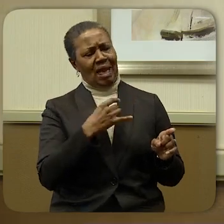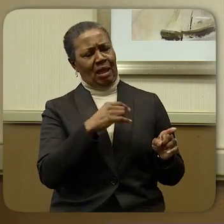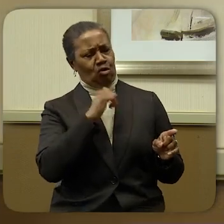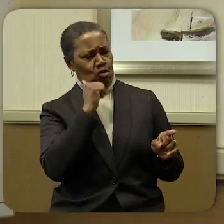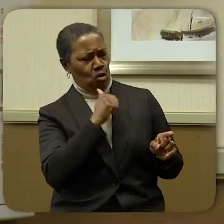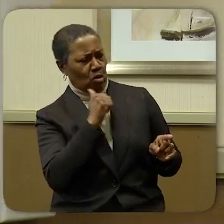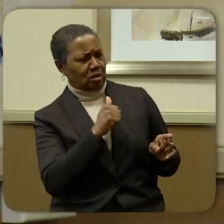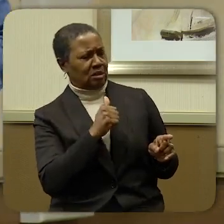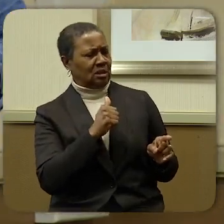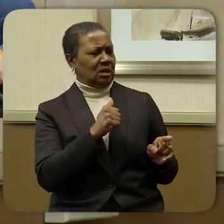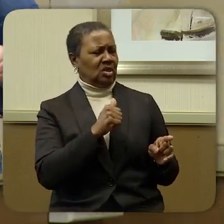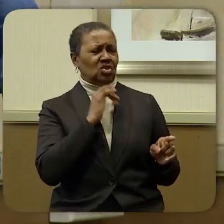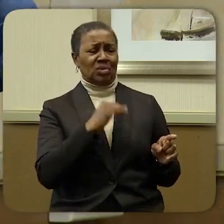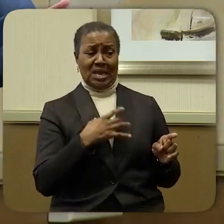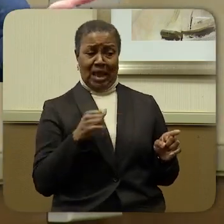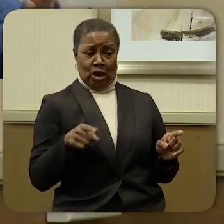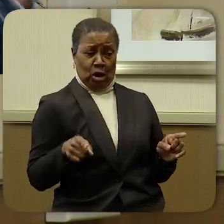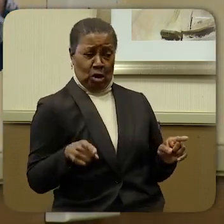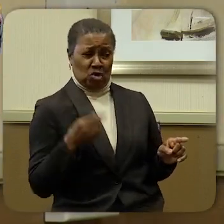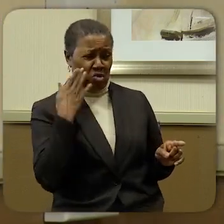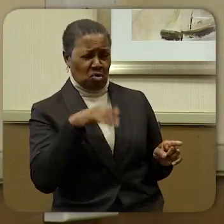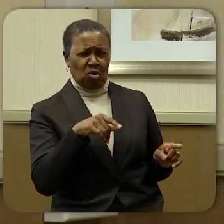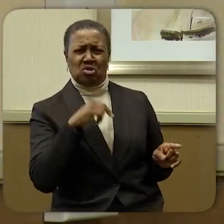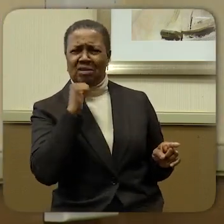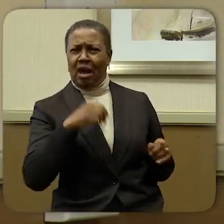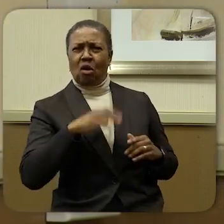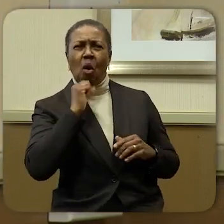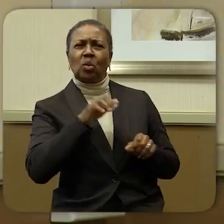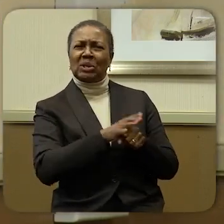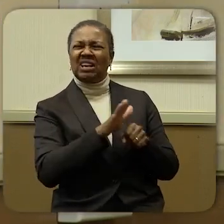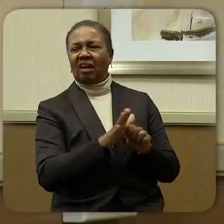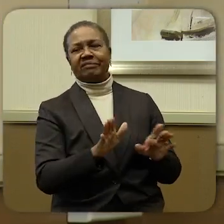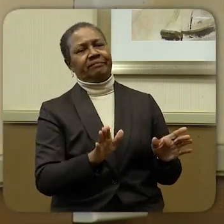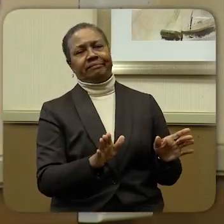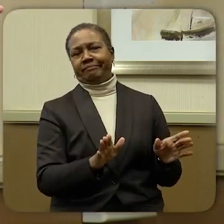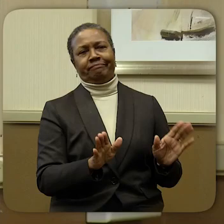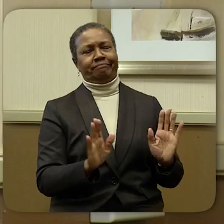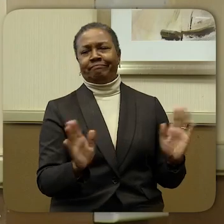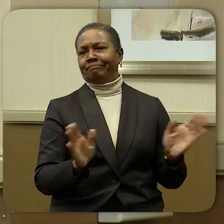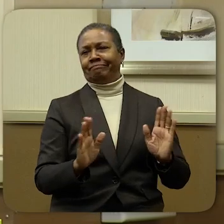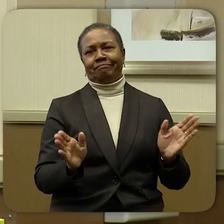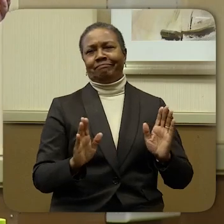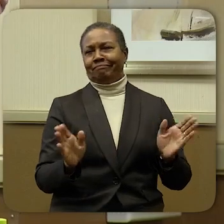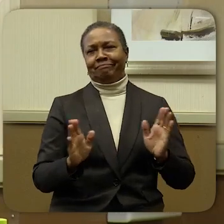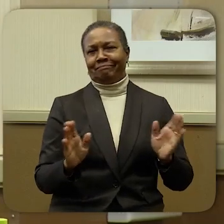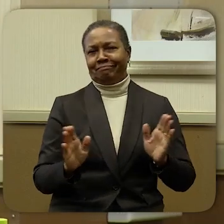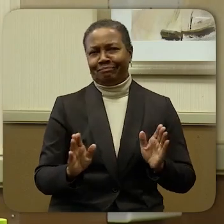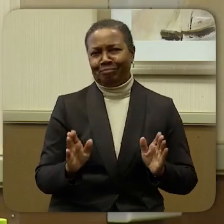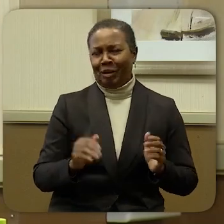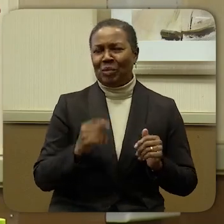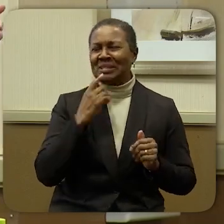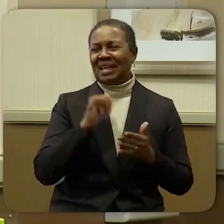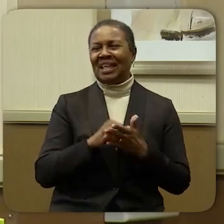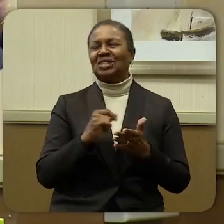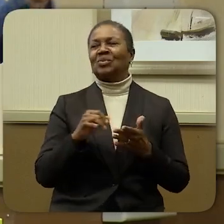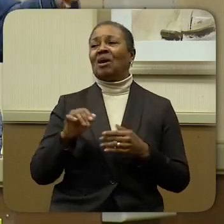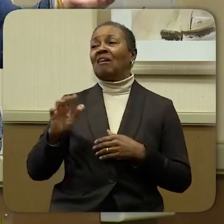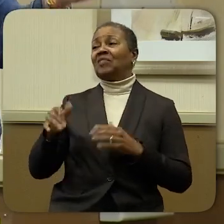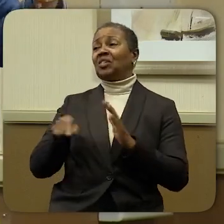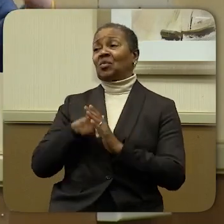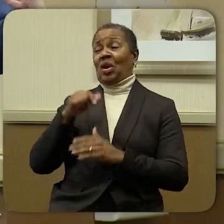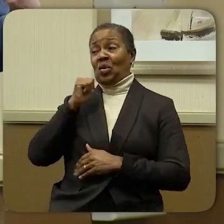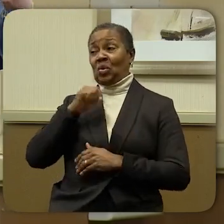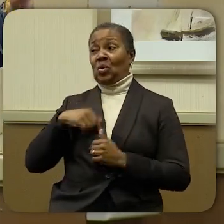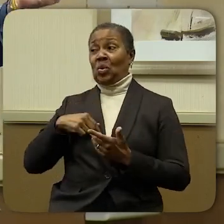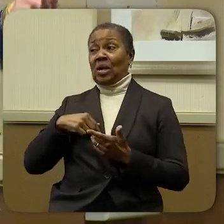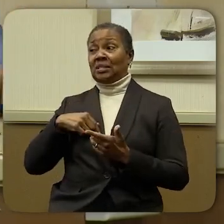to know if you really have a crush on that person, right? Sometimes I flip those things in my head, because we might say that to a 5th grade girl who has a crush